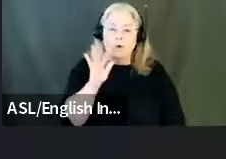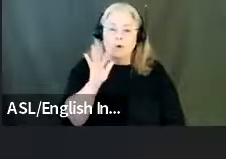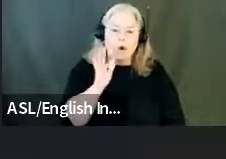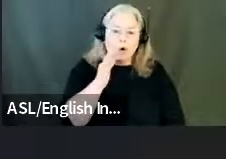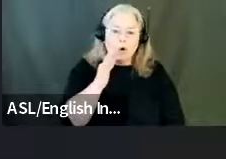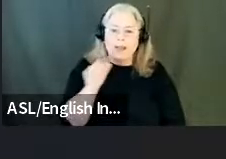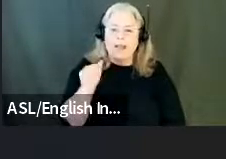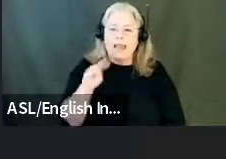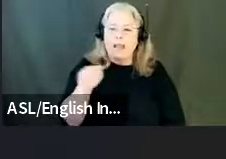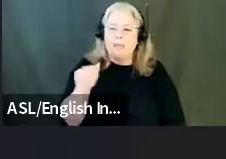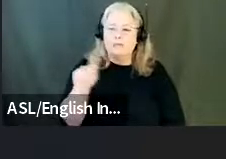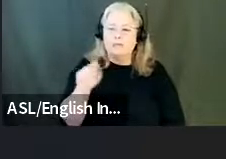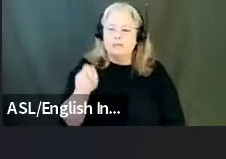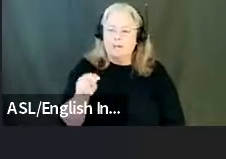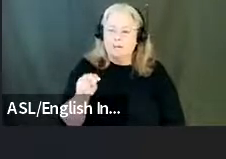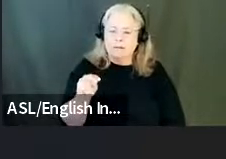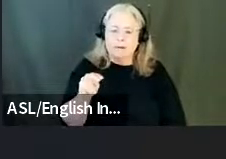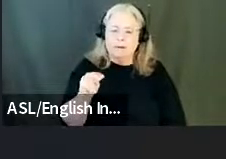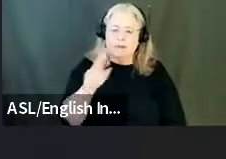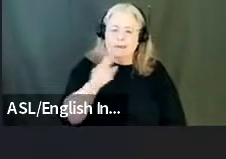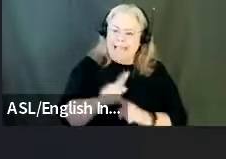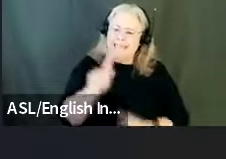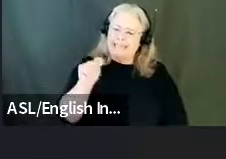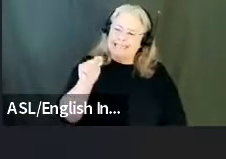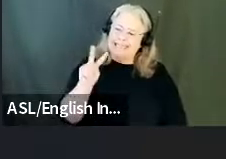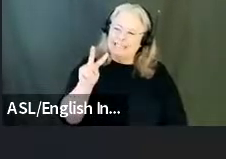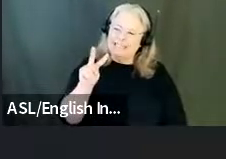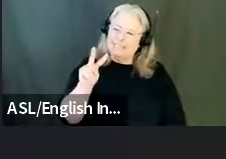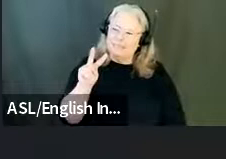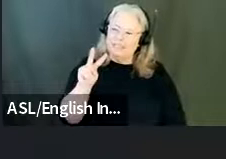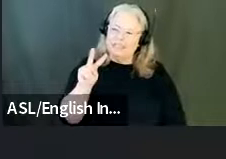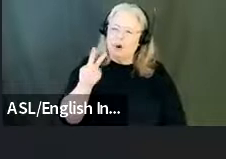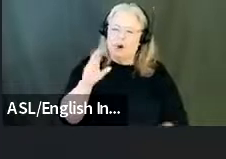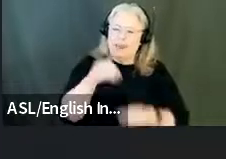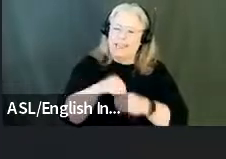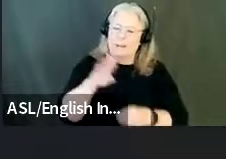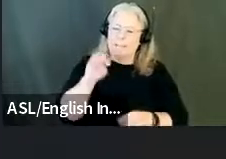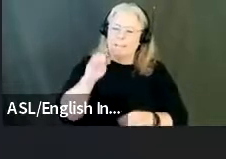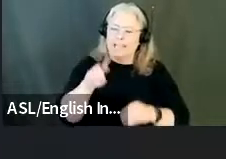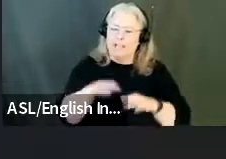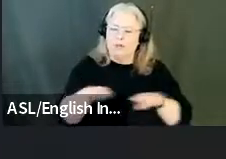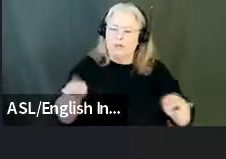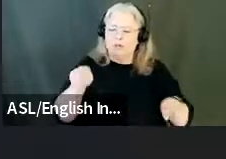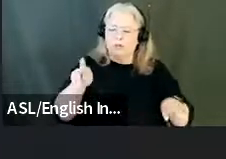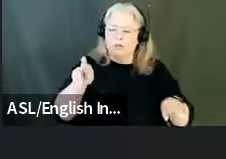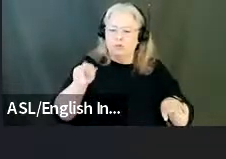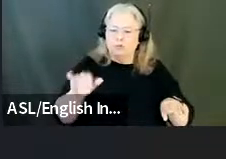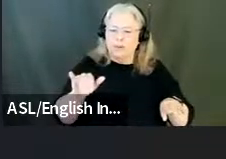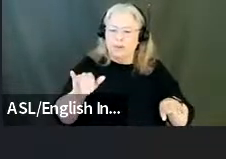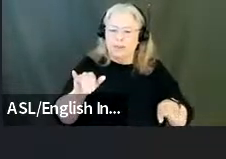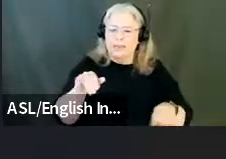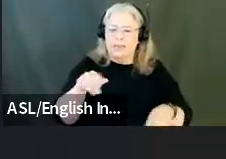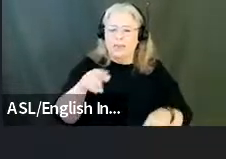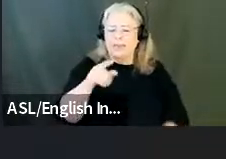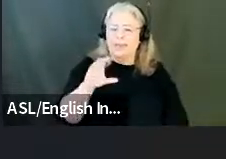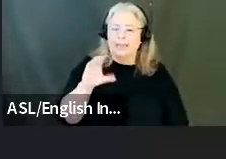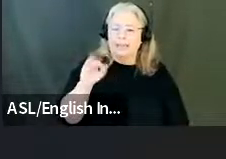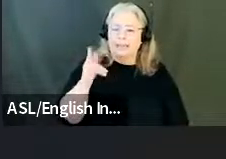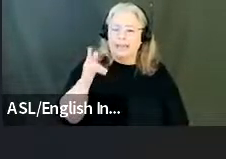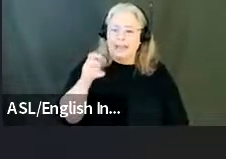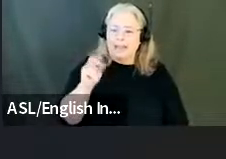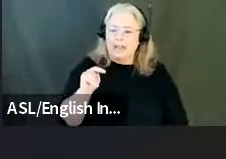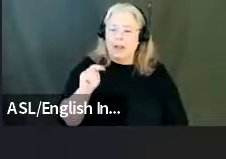cool, they're like the TV trays, right? Or in bed trays, it's got a little rubber. So Caitlin has